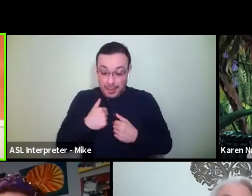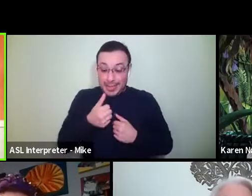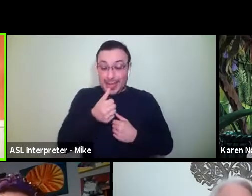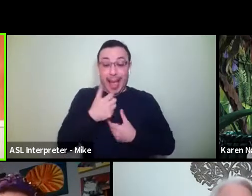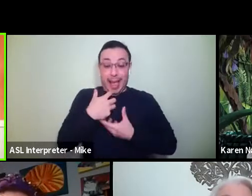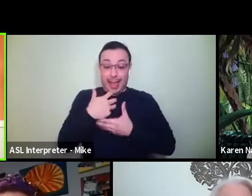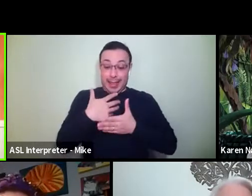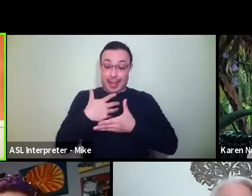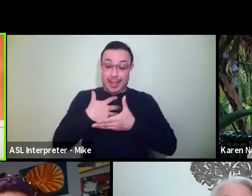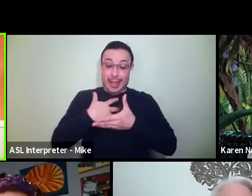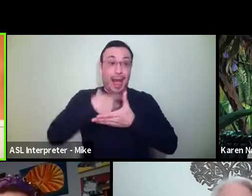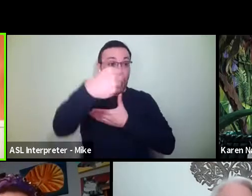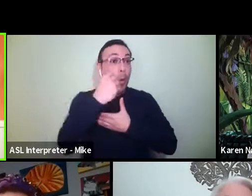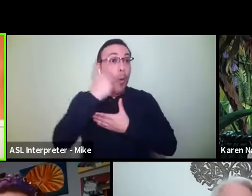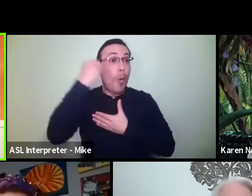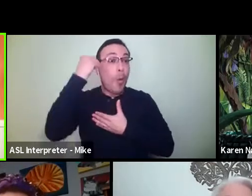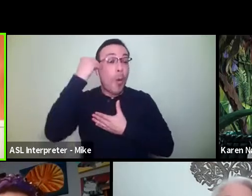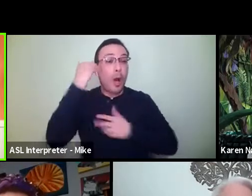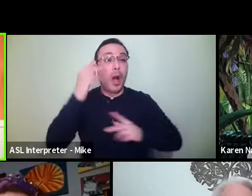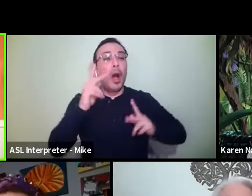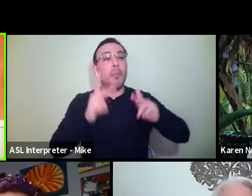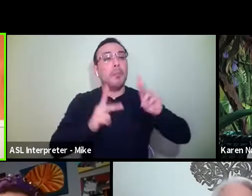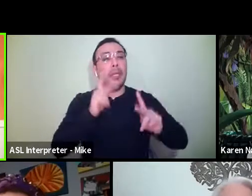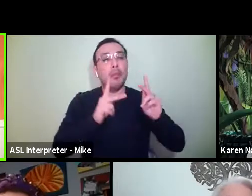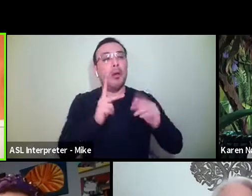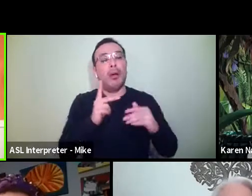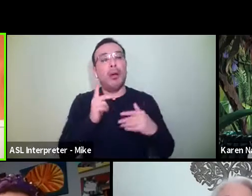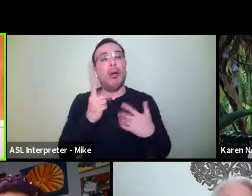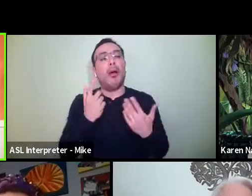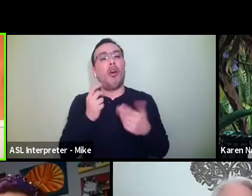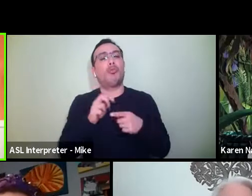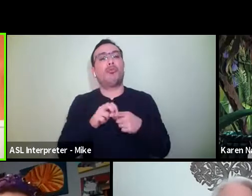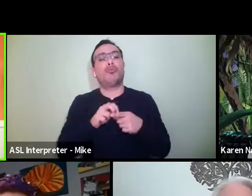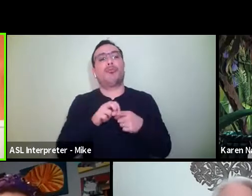microaggressions and certain forms of abuse. So